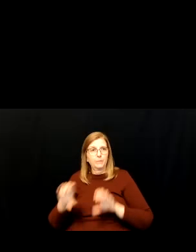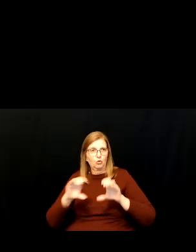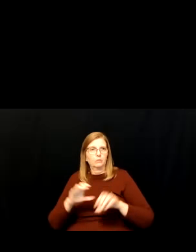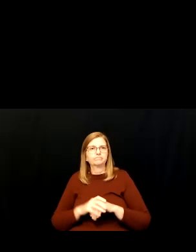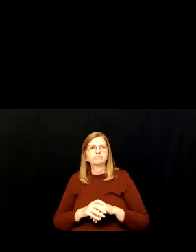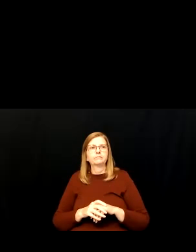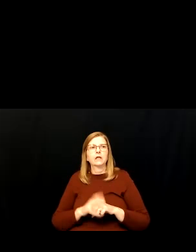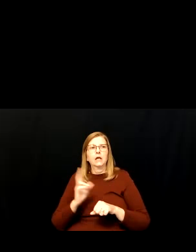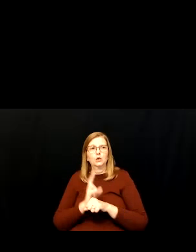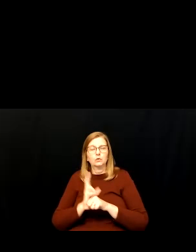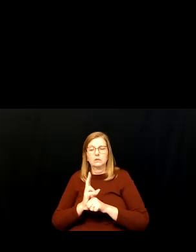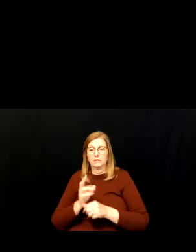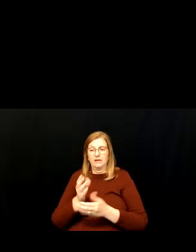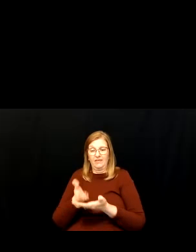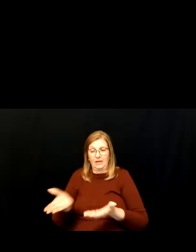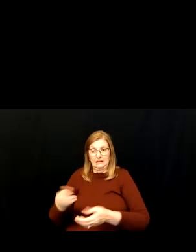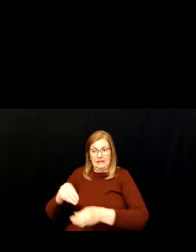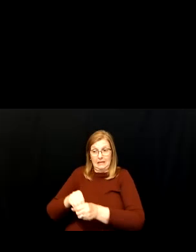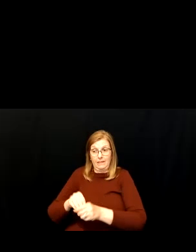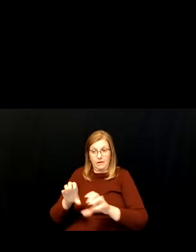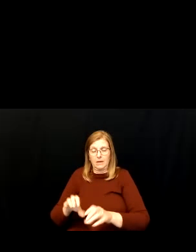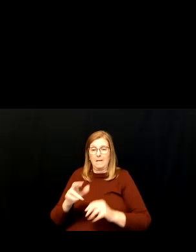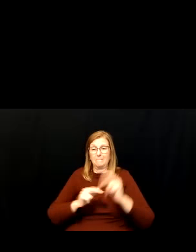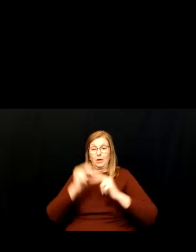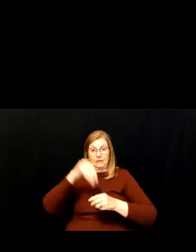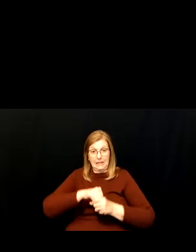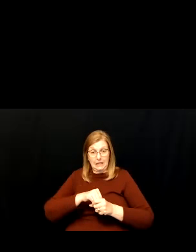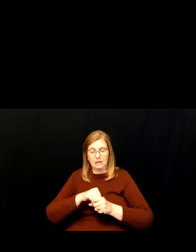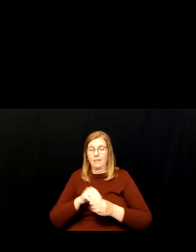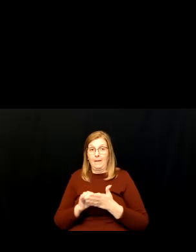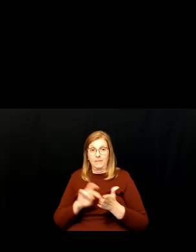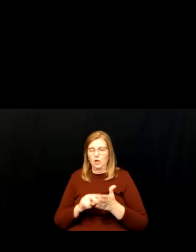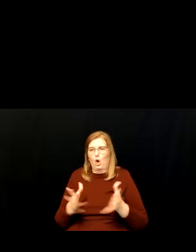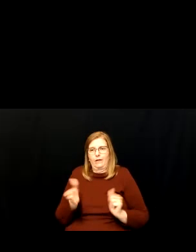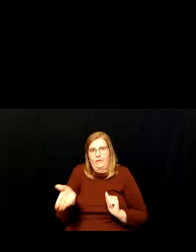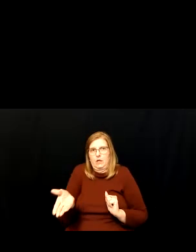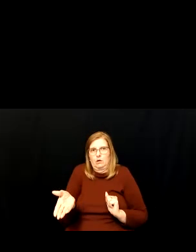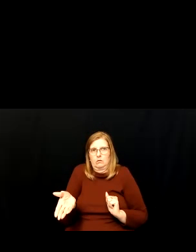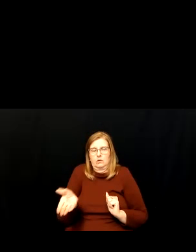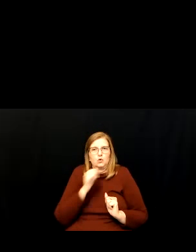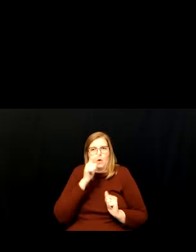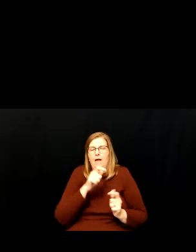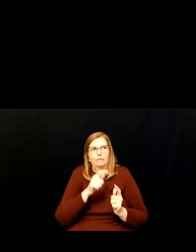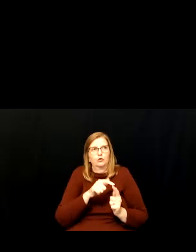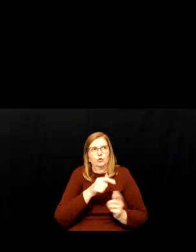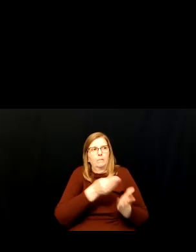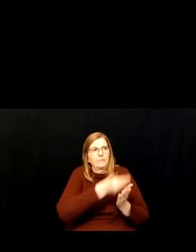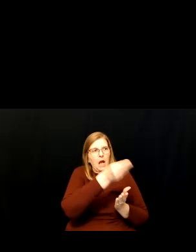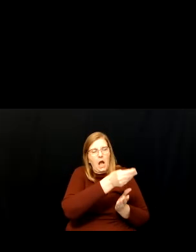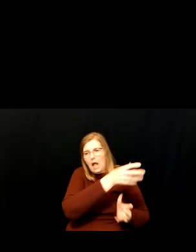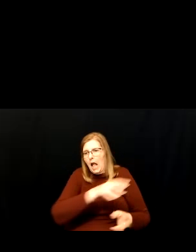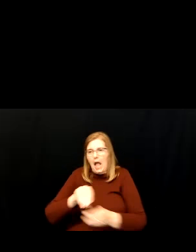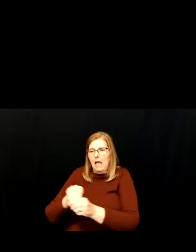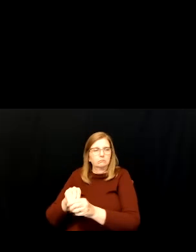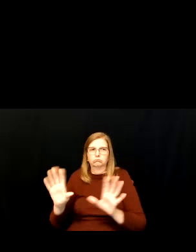used built-in features to read, and built-in features mean they already exist, so you don't even have to go out and buy them.